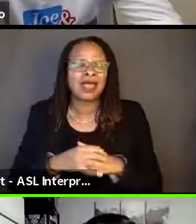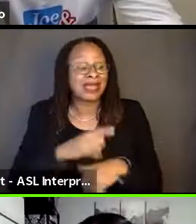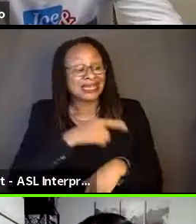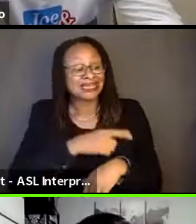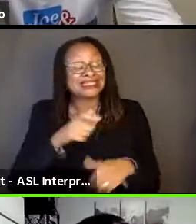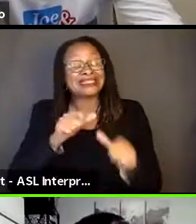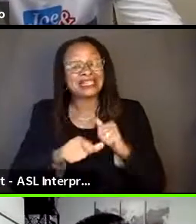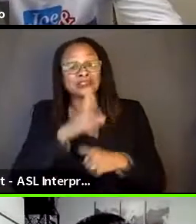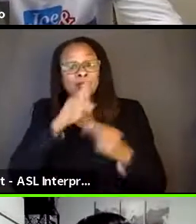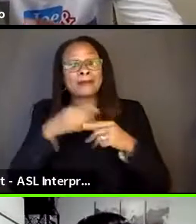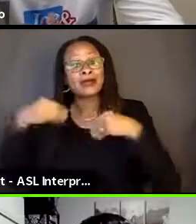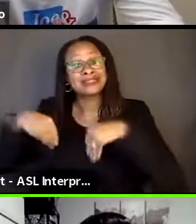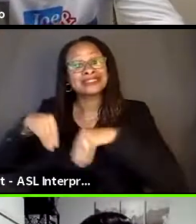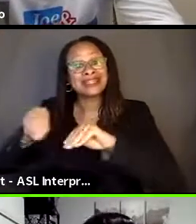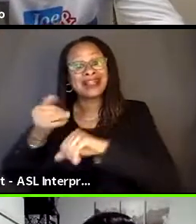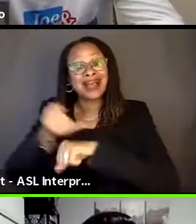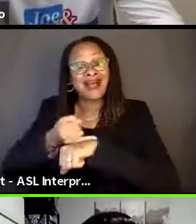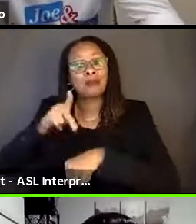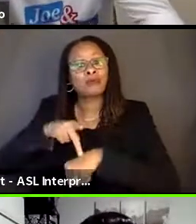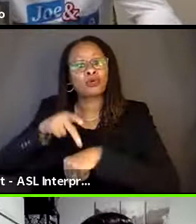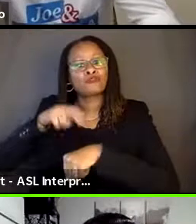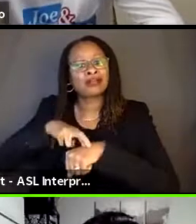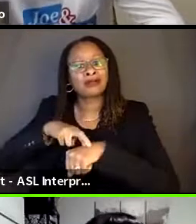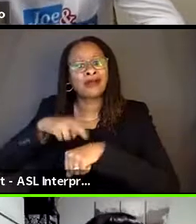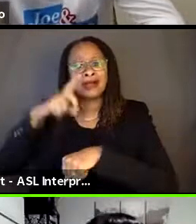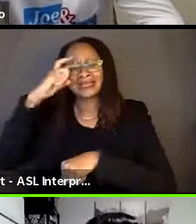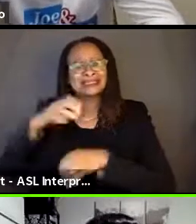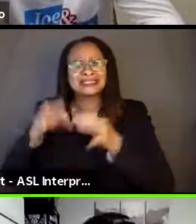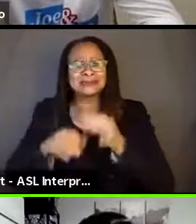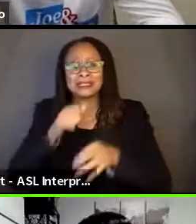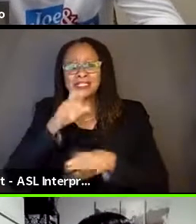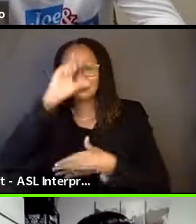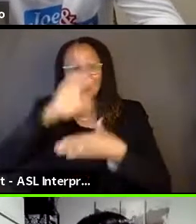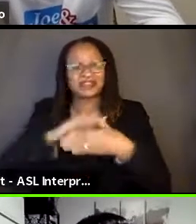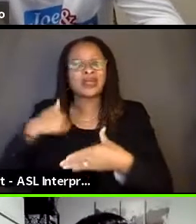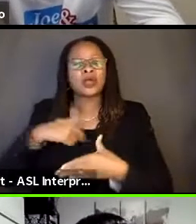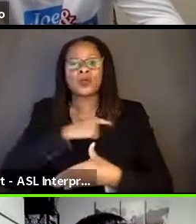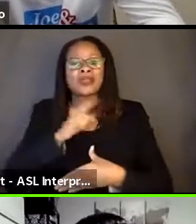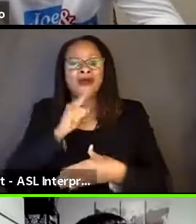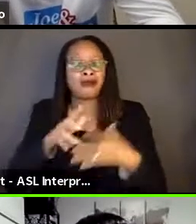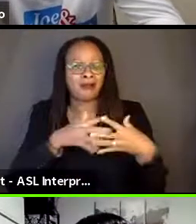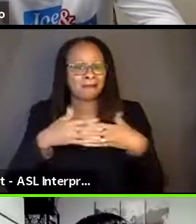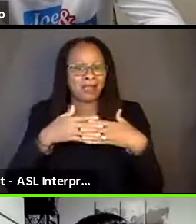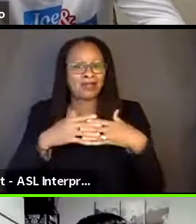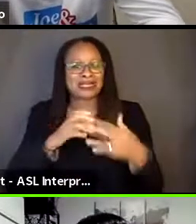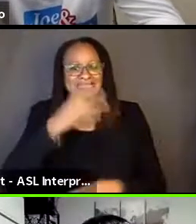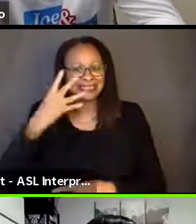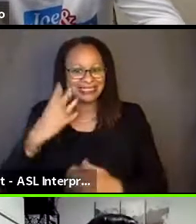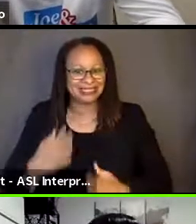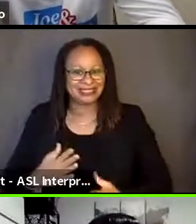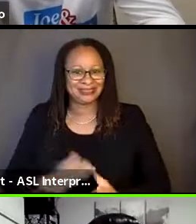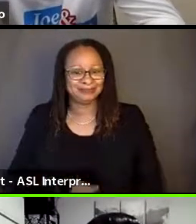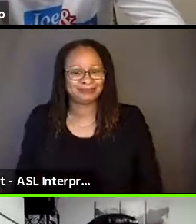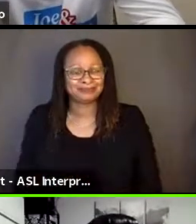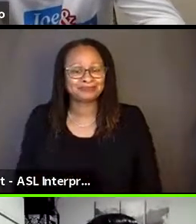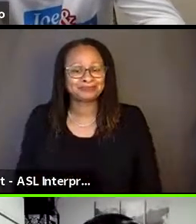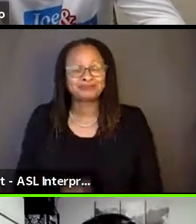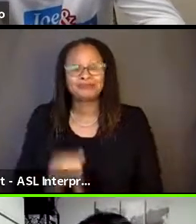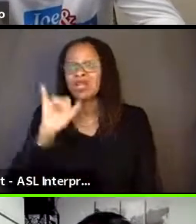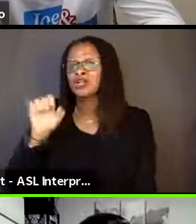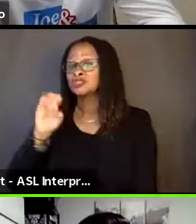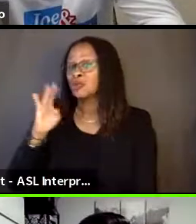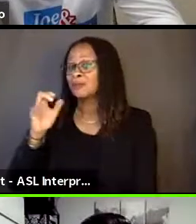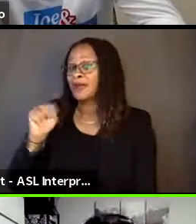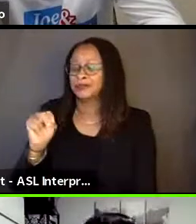Rico because he simply does not believe that we are American citizens. Joe Biden